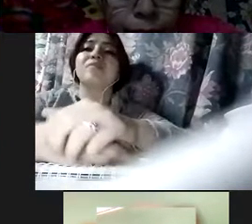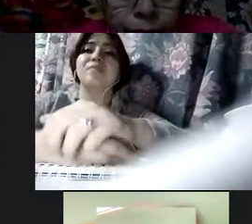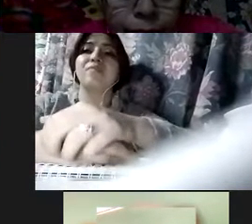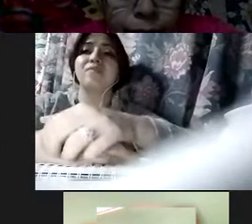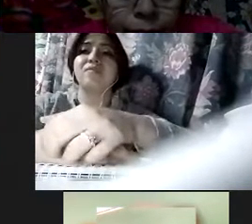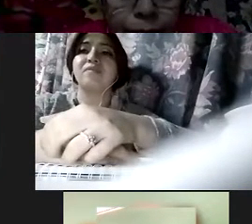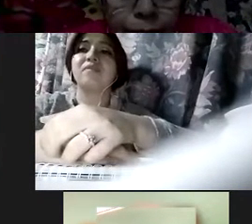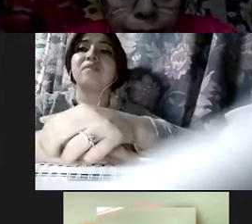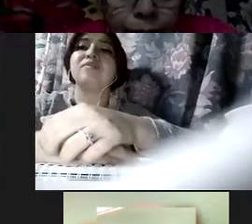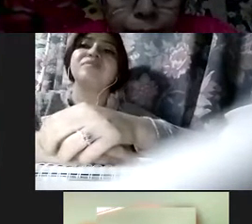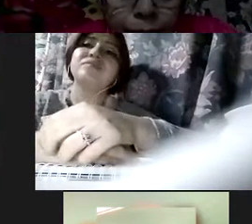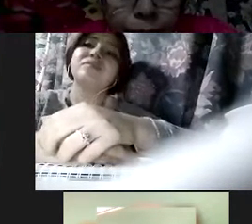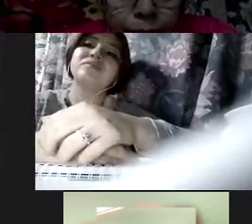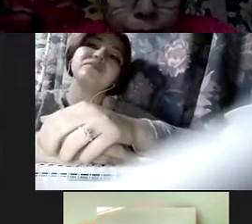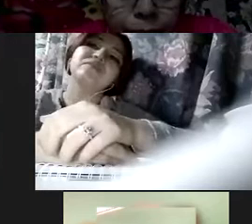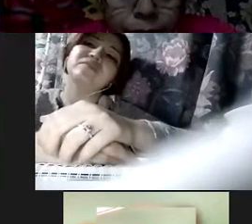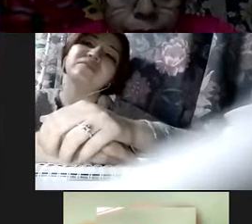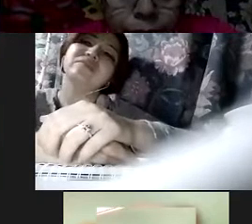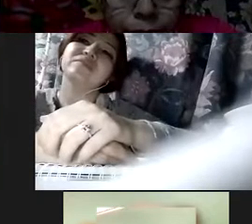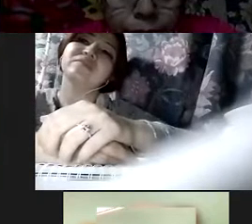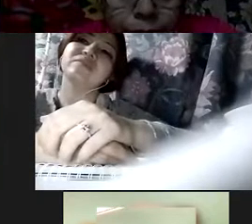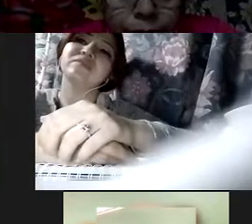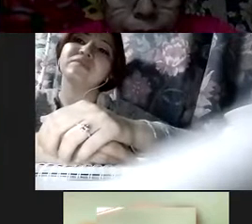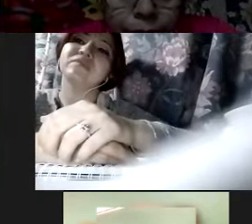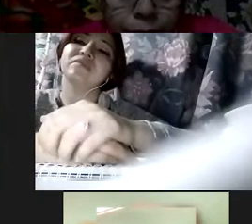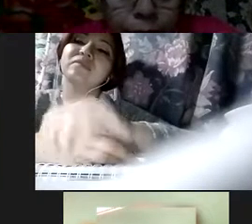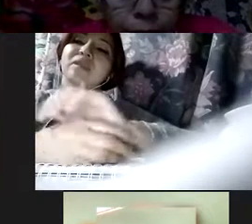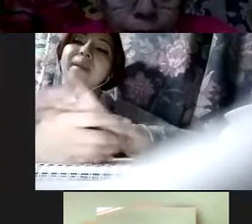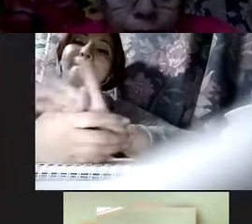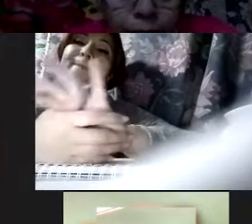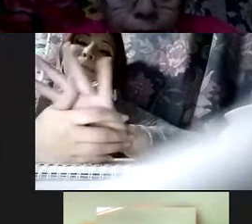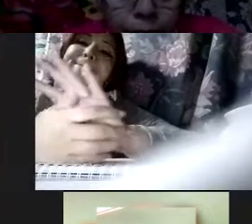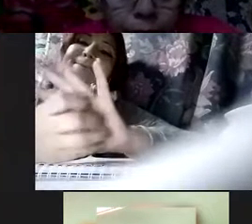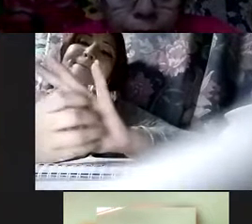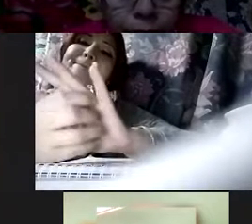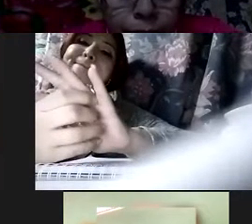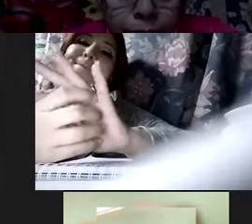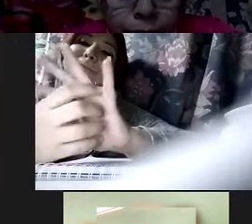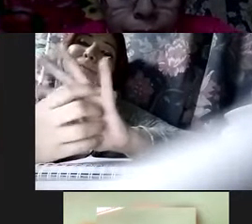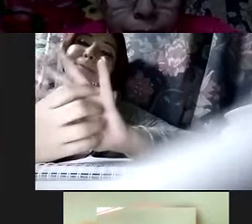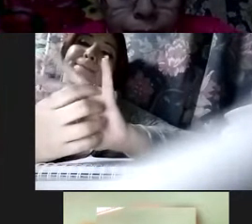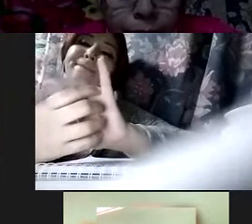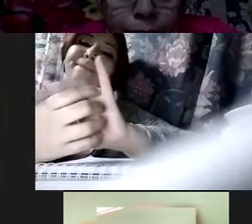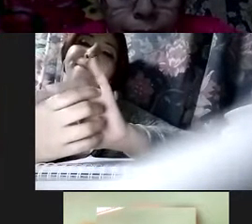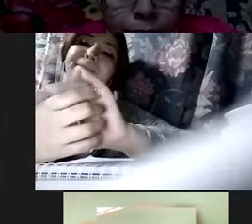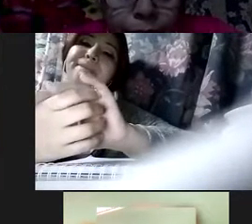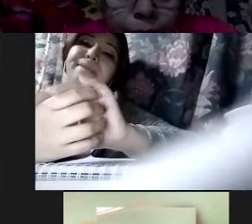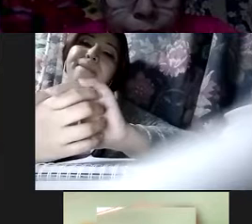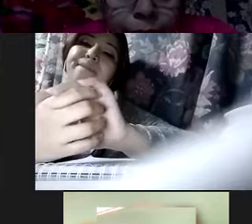1 hour and a half. It took me around 1 hour and a half.